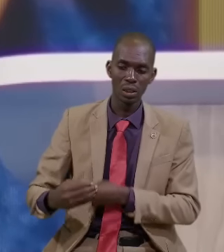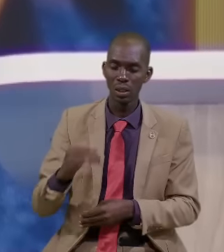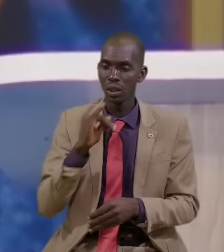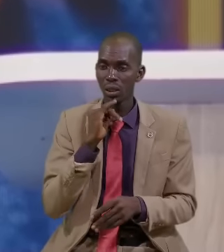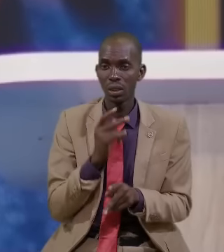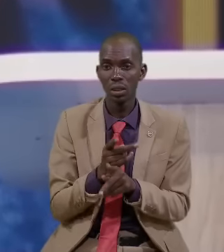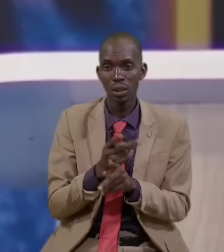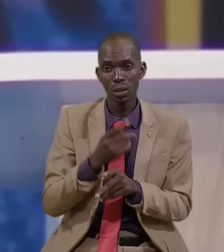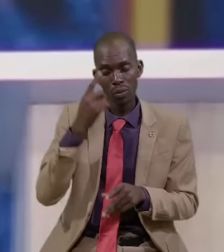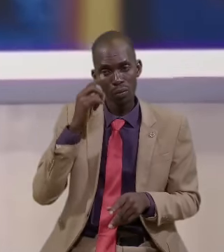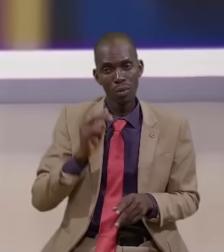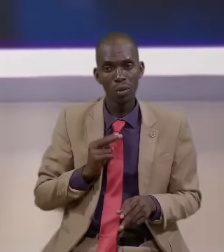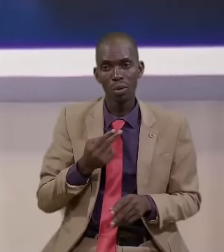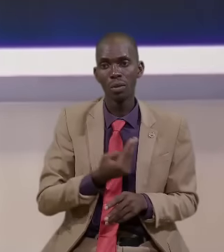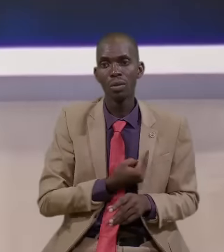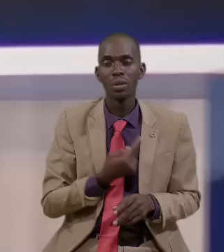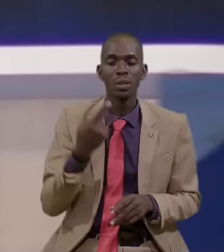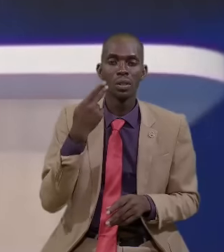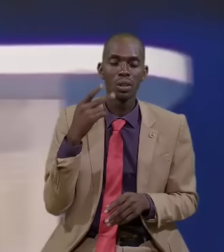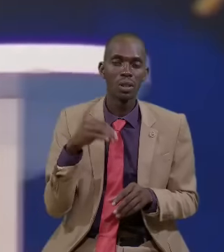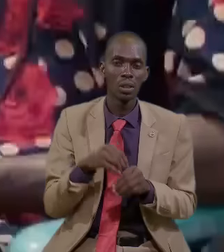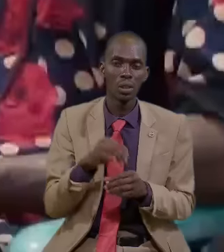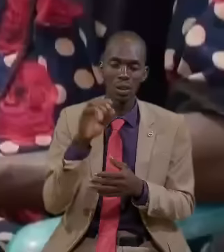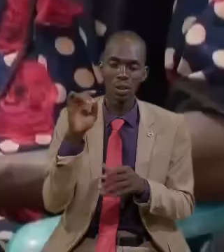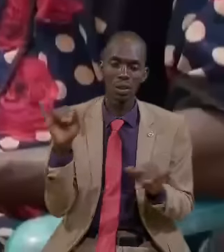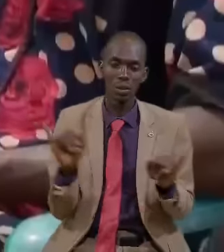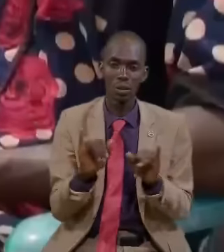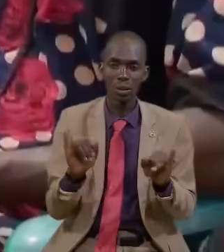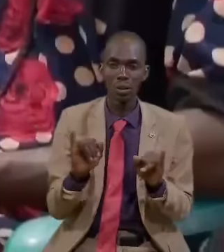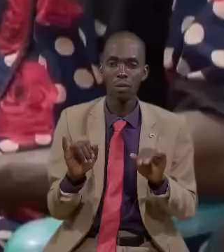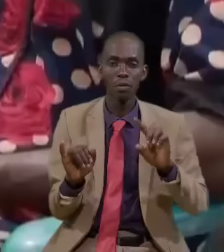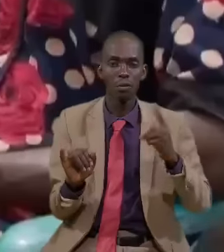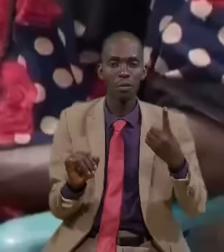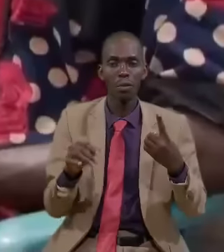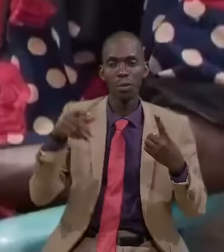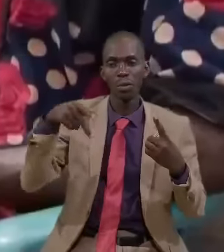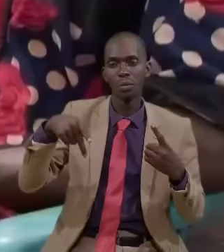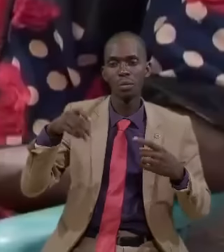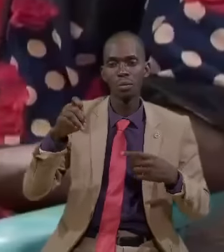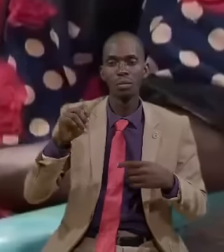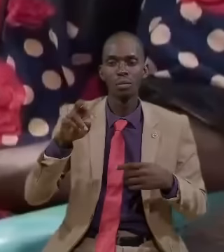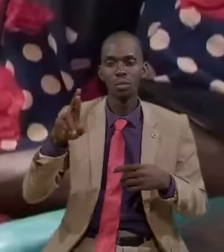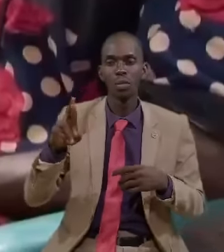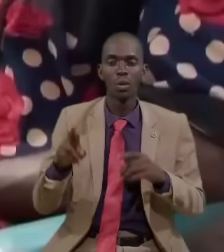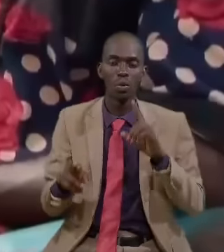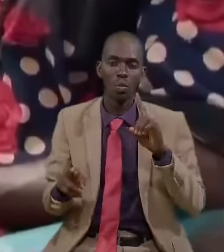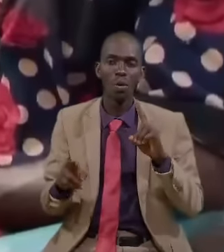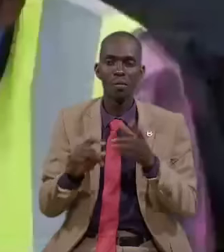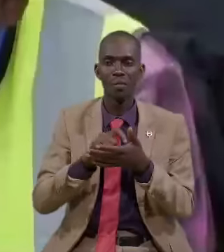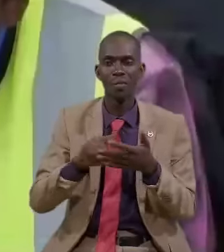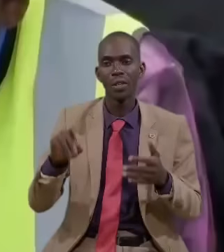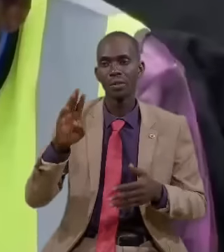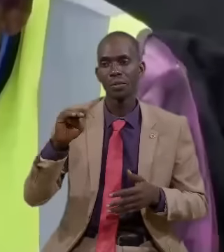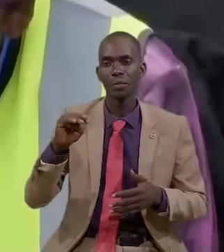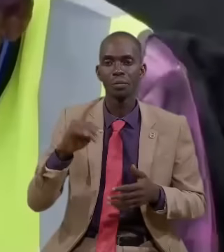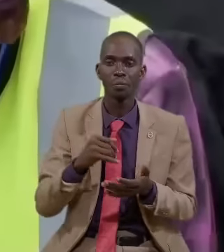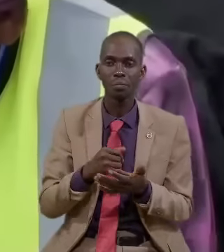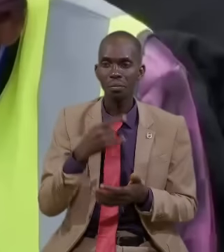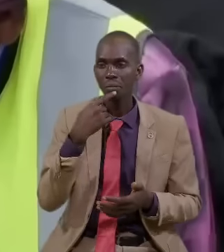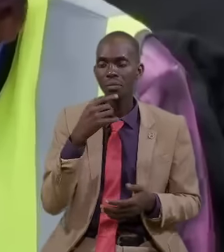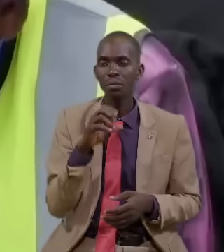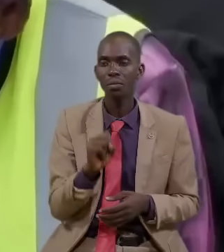chapter, look at verse 14. 1 Peter chapter 1, verse 14. It says, as